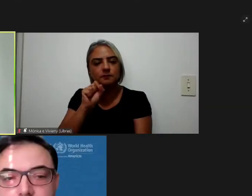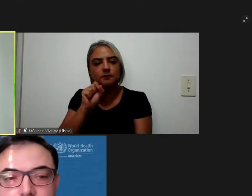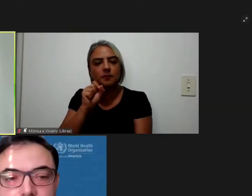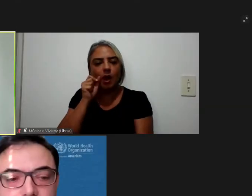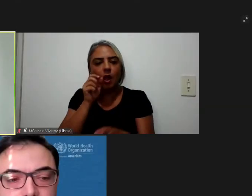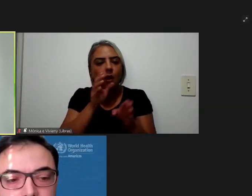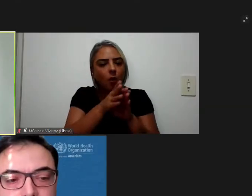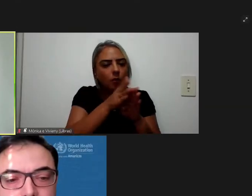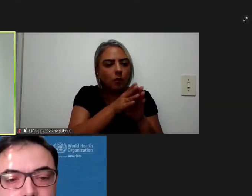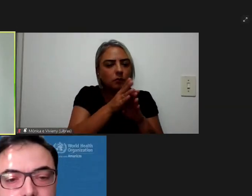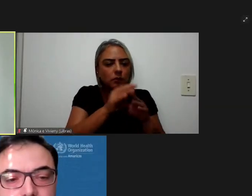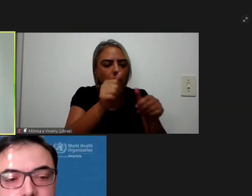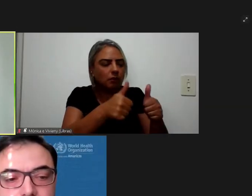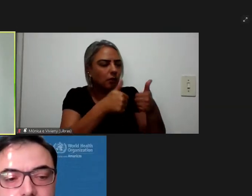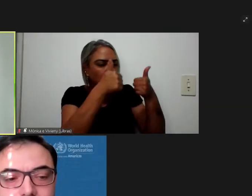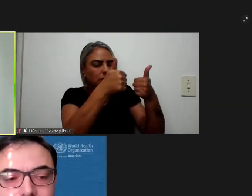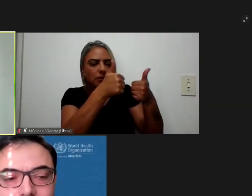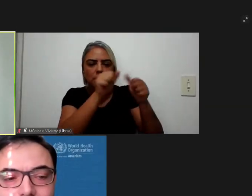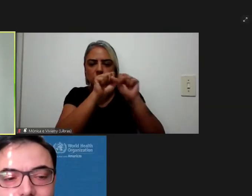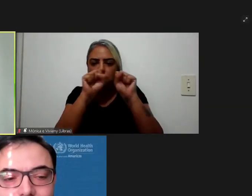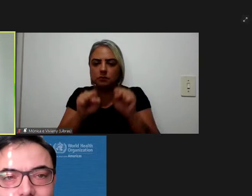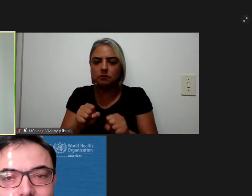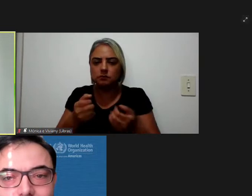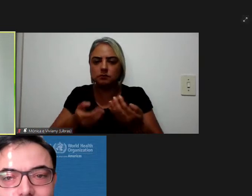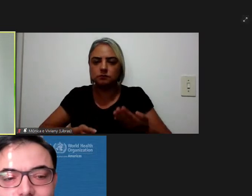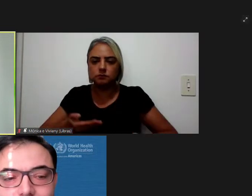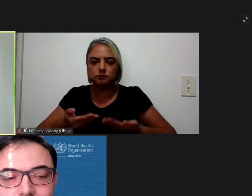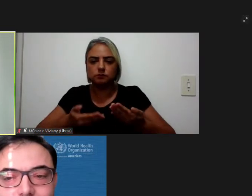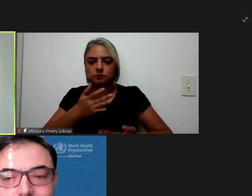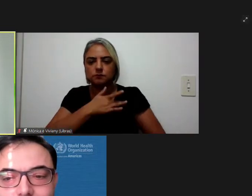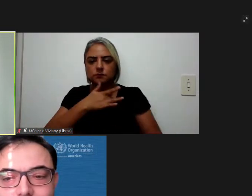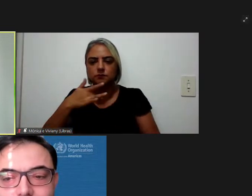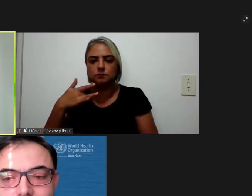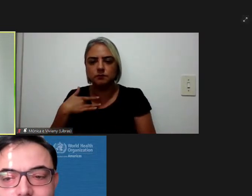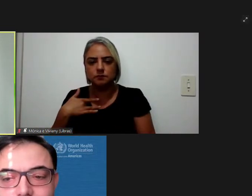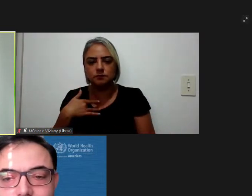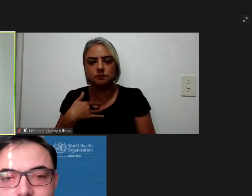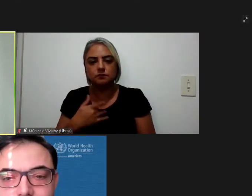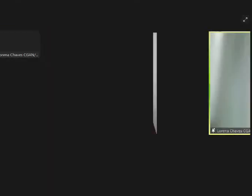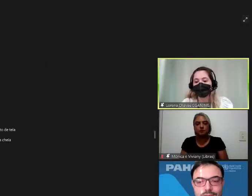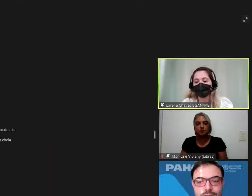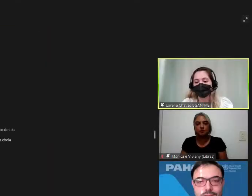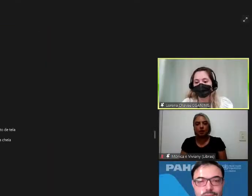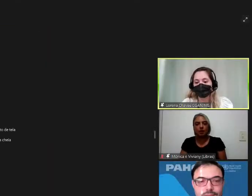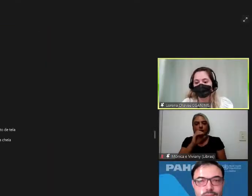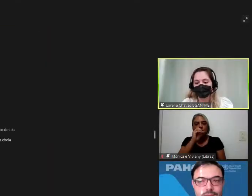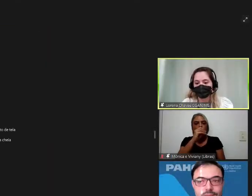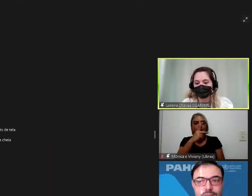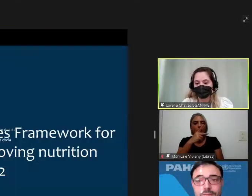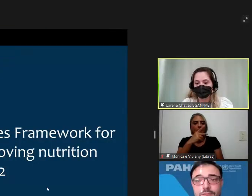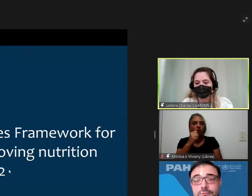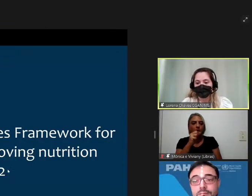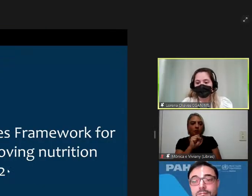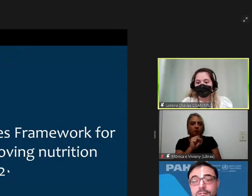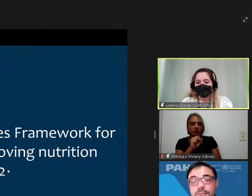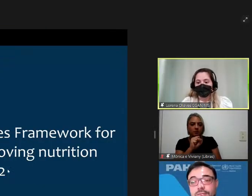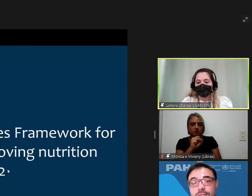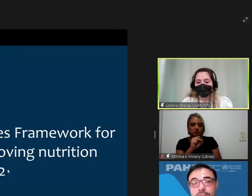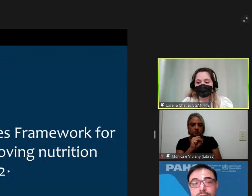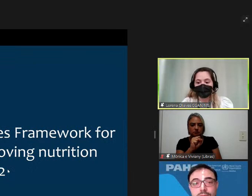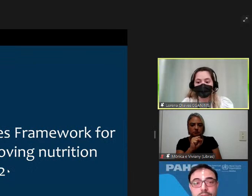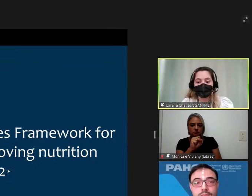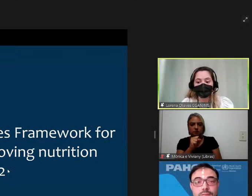Gonçalves Garcia, consultant of quality and systems of health from